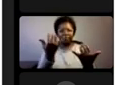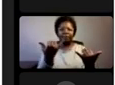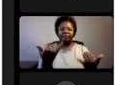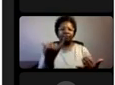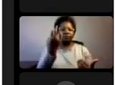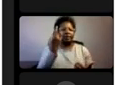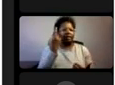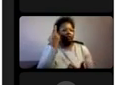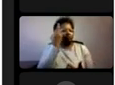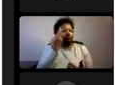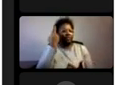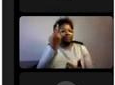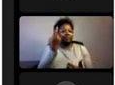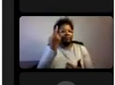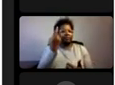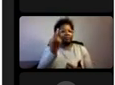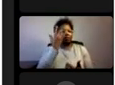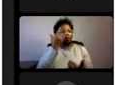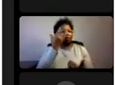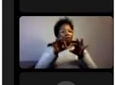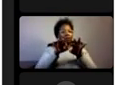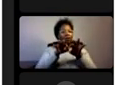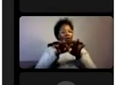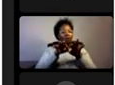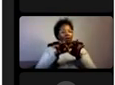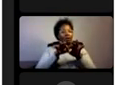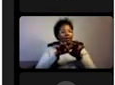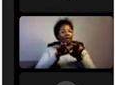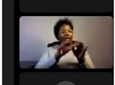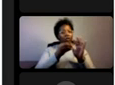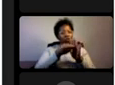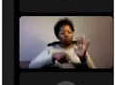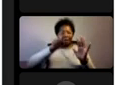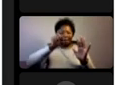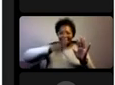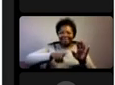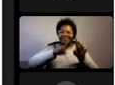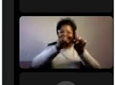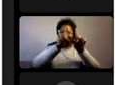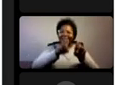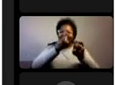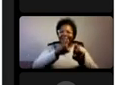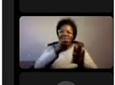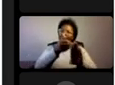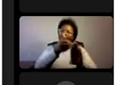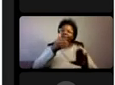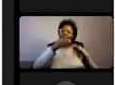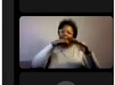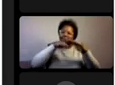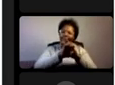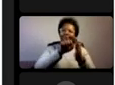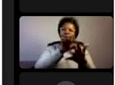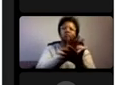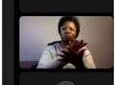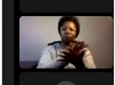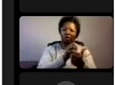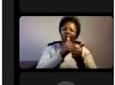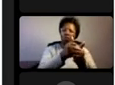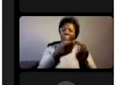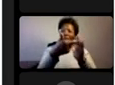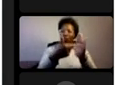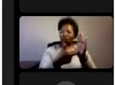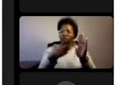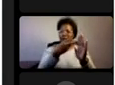the important test to return to school protocol and policy. So next slide.